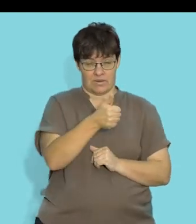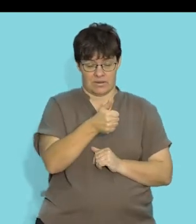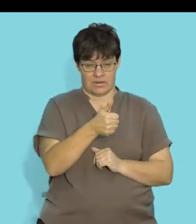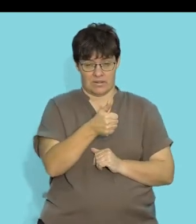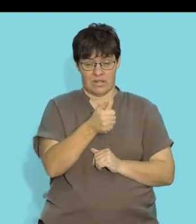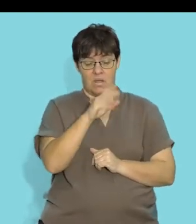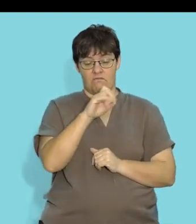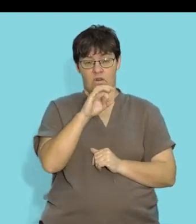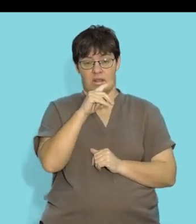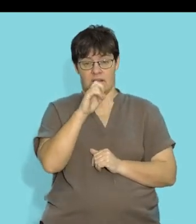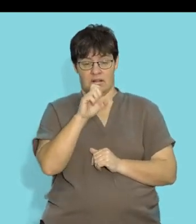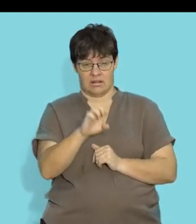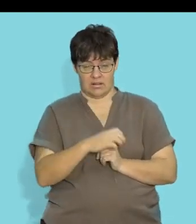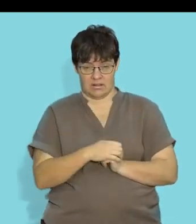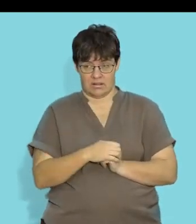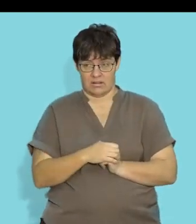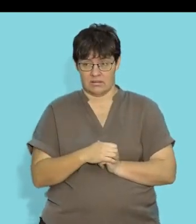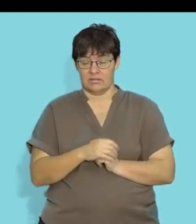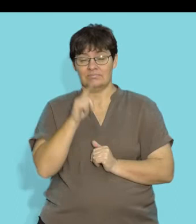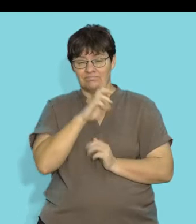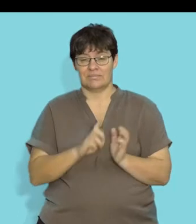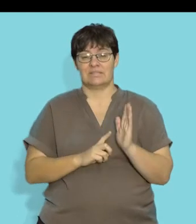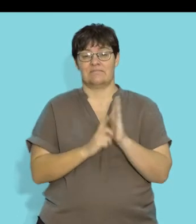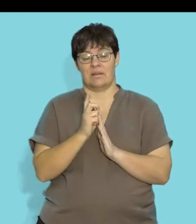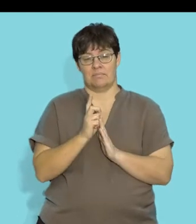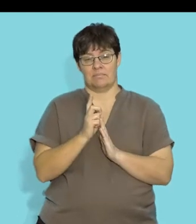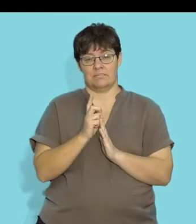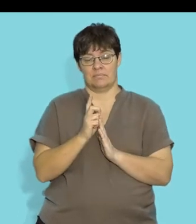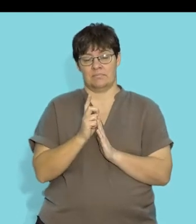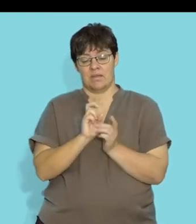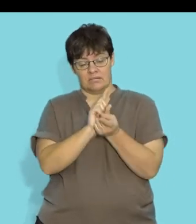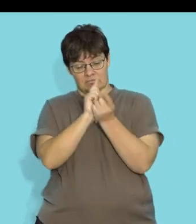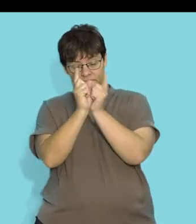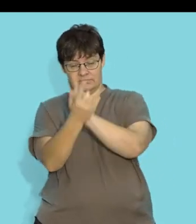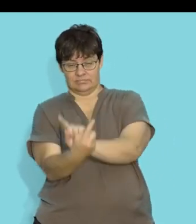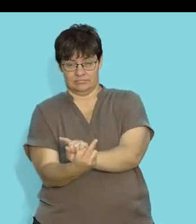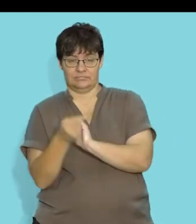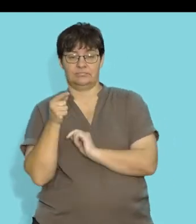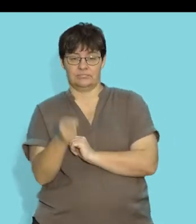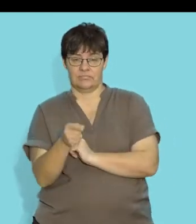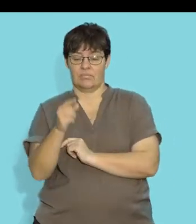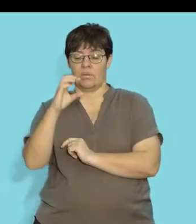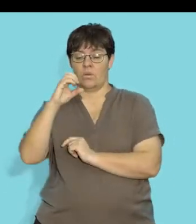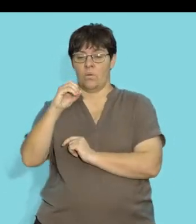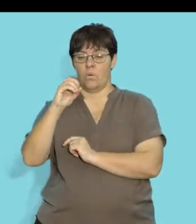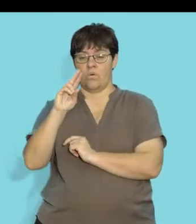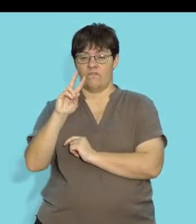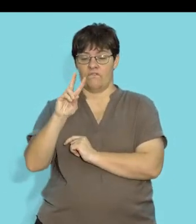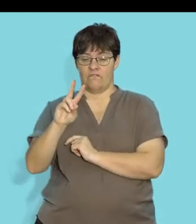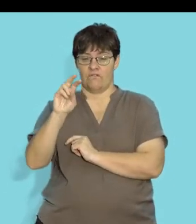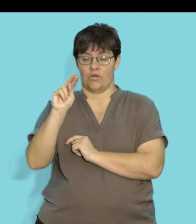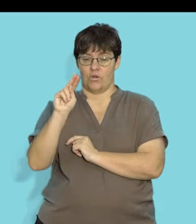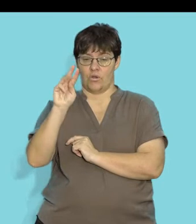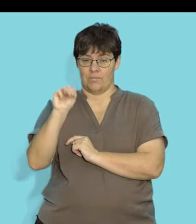primary follicle, and that is what develops and will become what we refer to as the ovum,